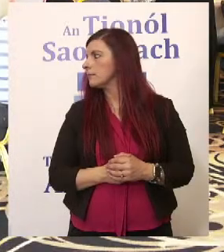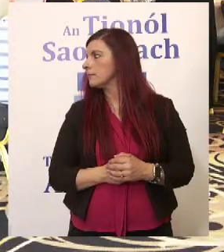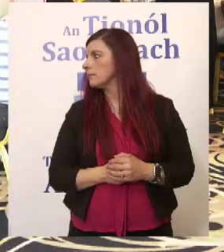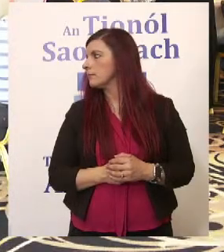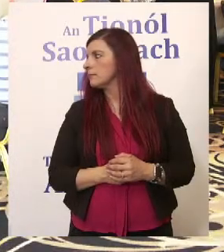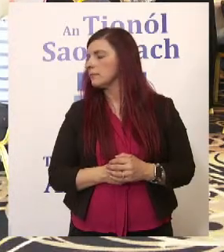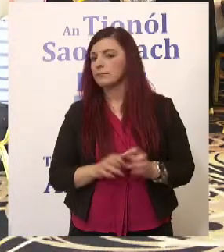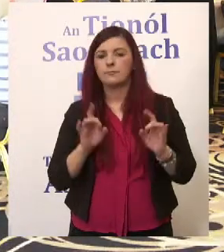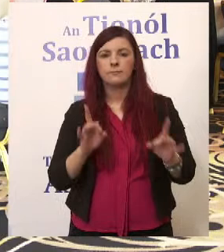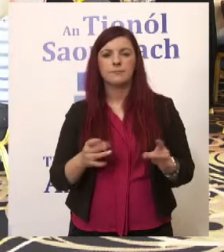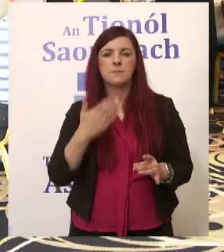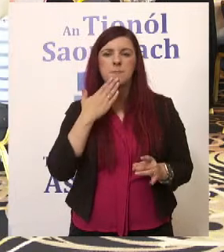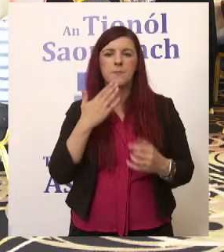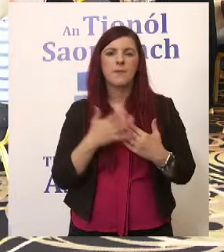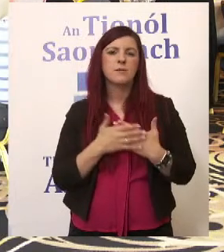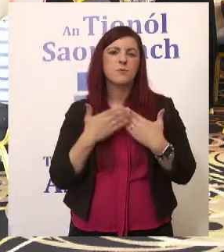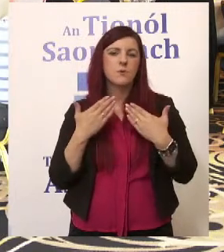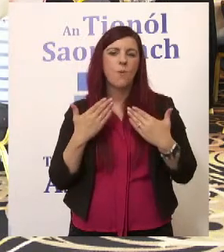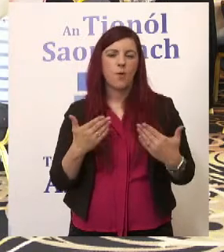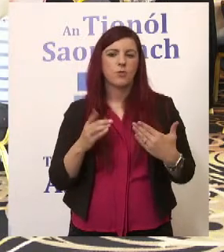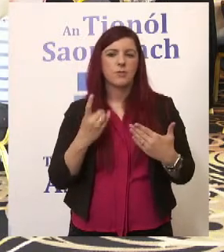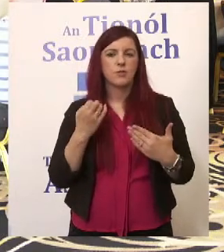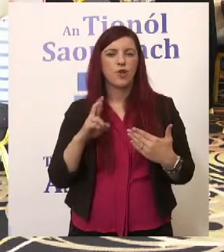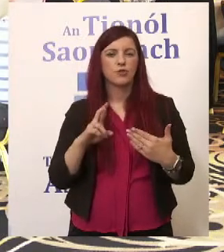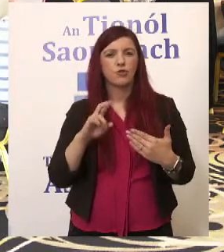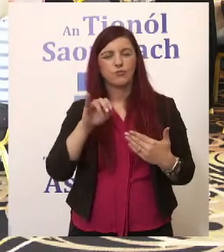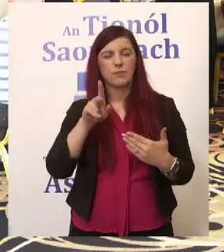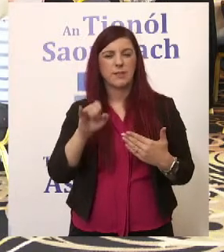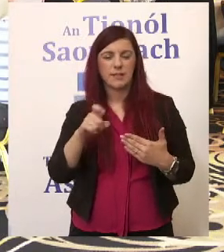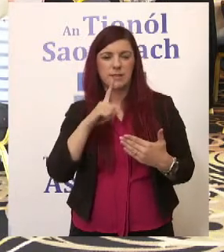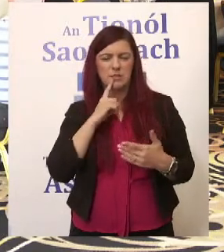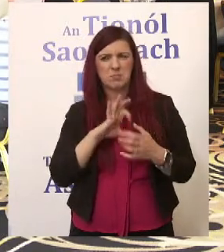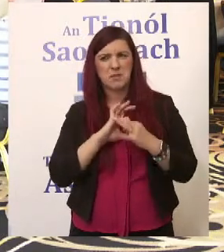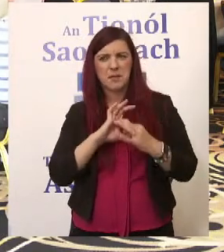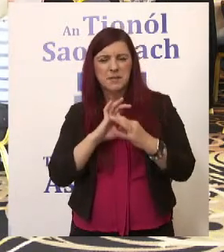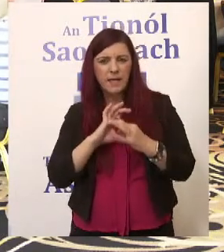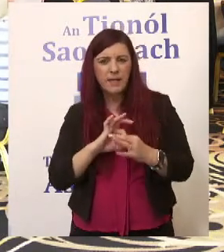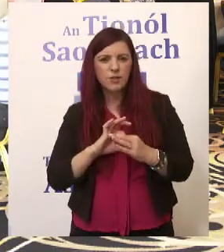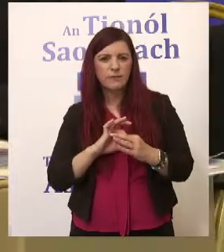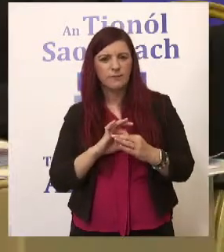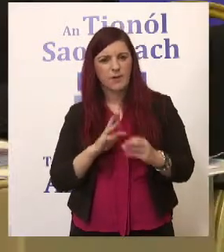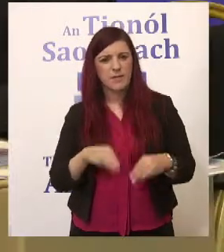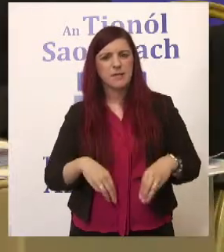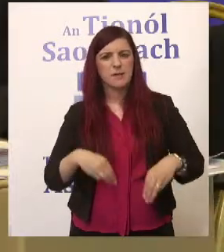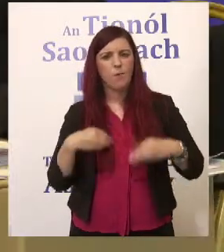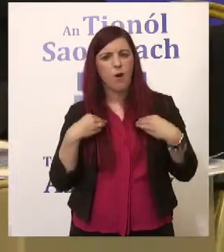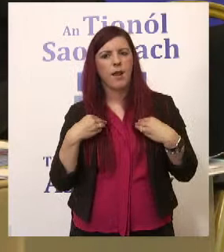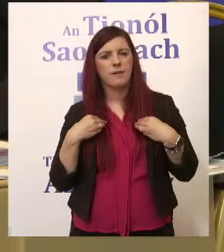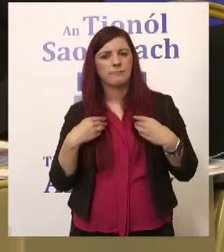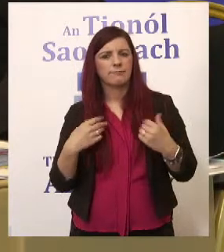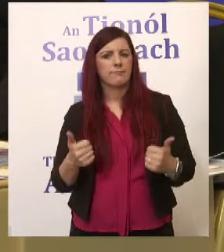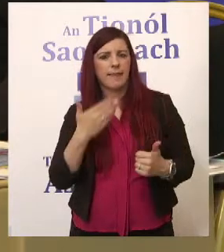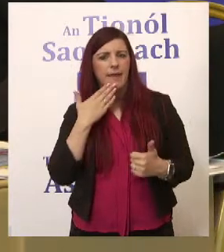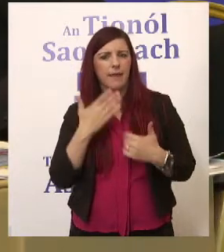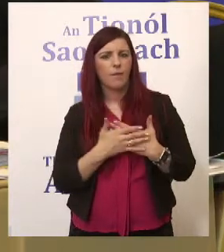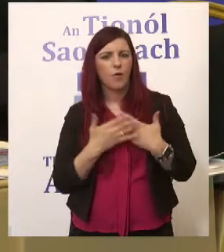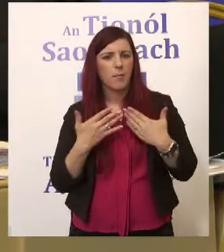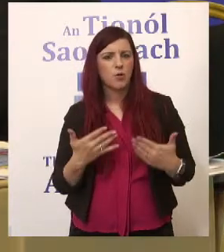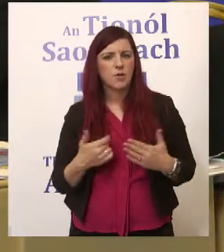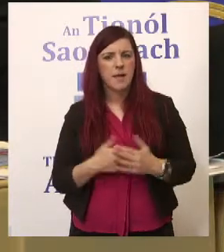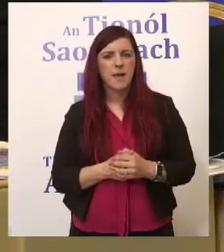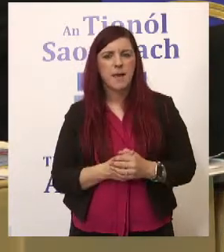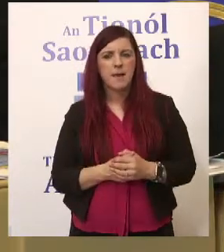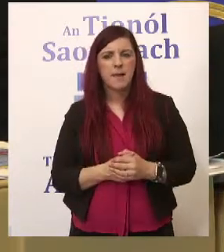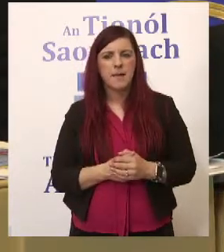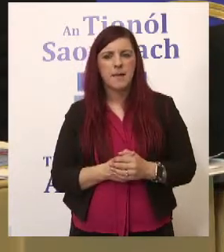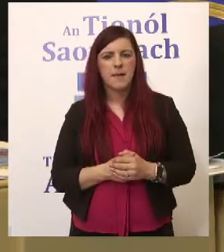Well, Dr. Reedy, thank you so much for that. It's been a very engaging session for our opening part of Sunday morning. My